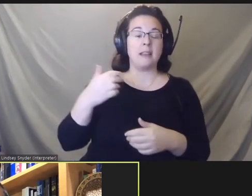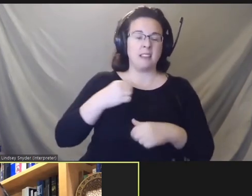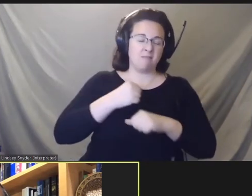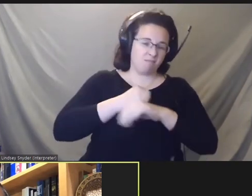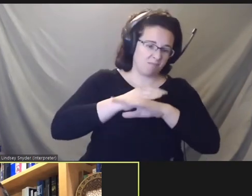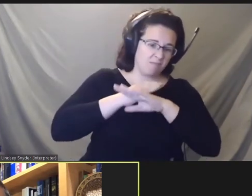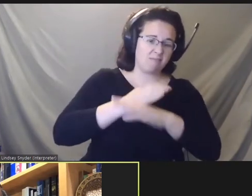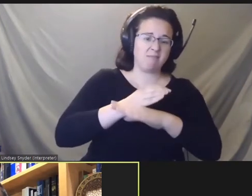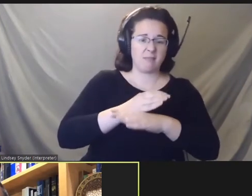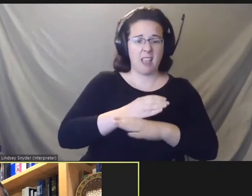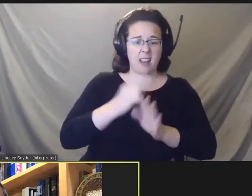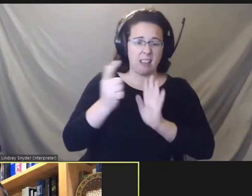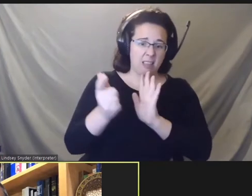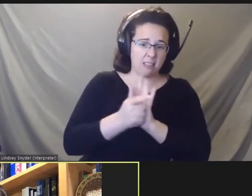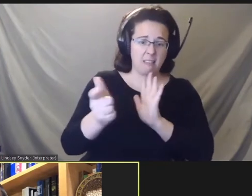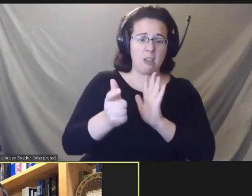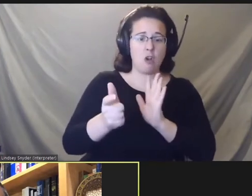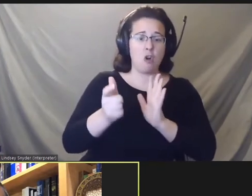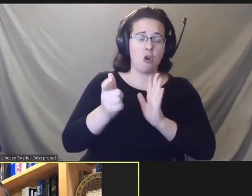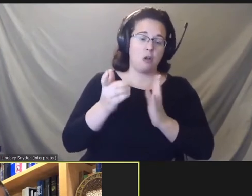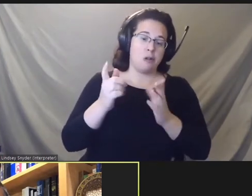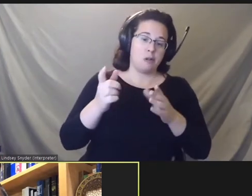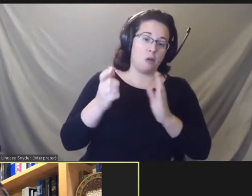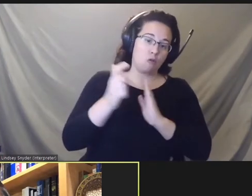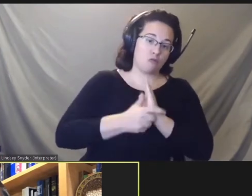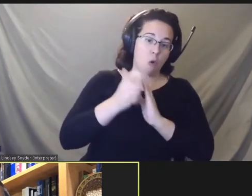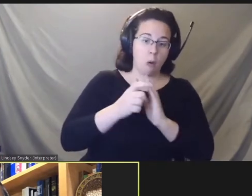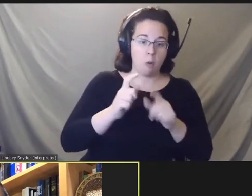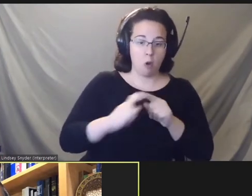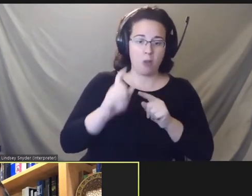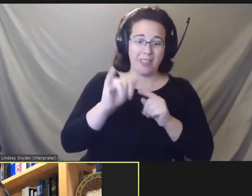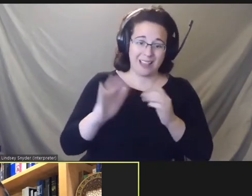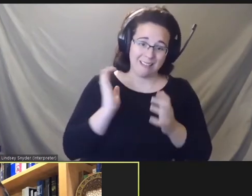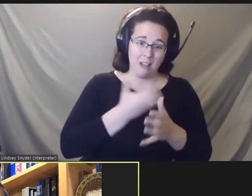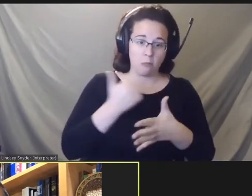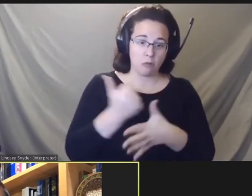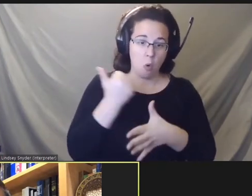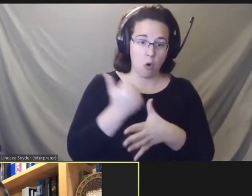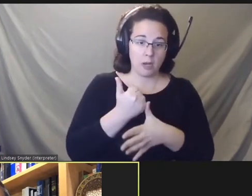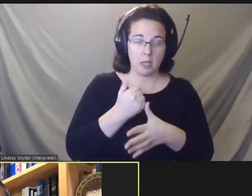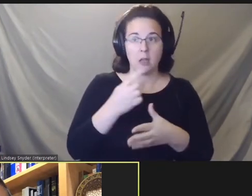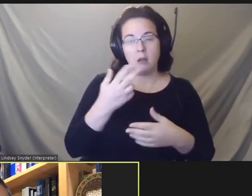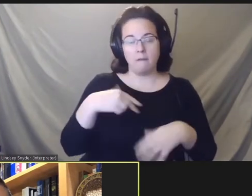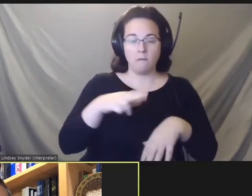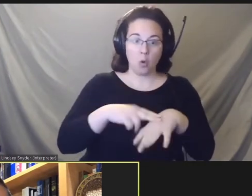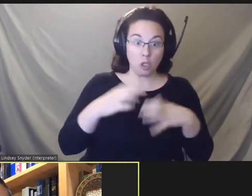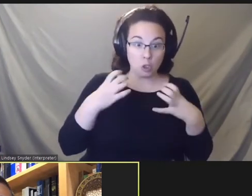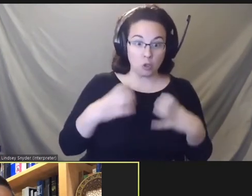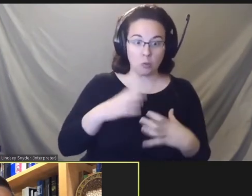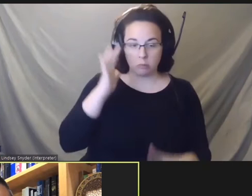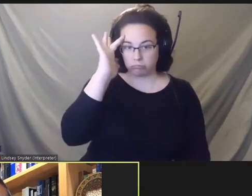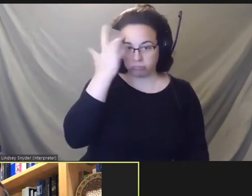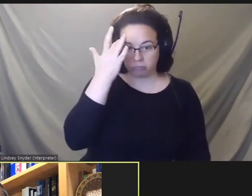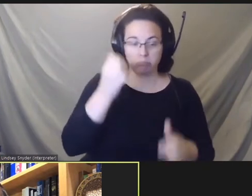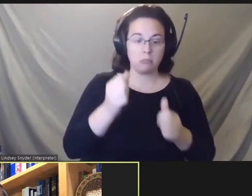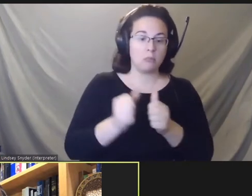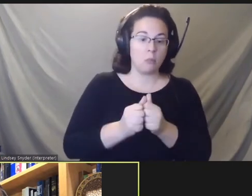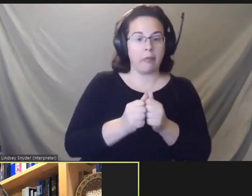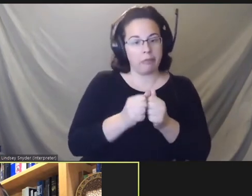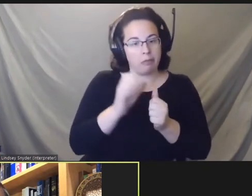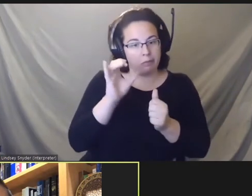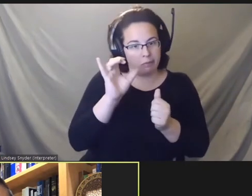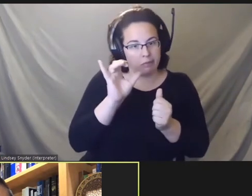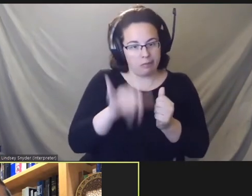our top consumer protection priority. This is something that, of course, has driven consumers crazy for many, many years. It's consistently been our